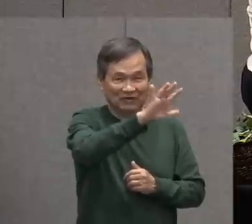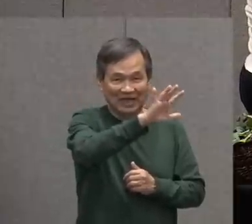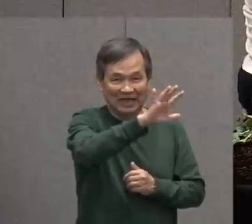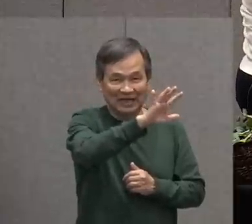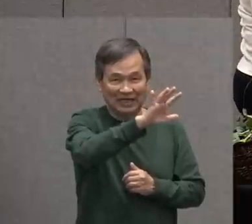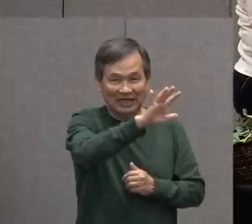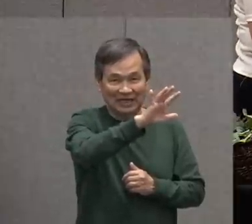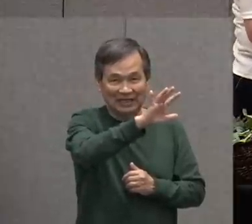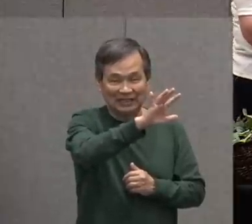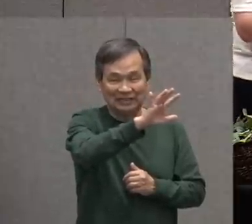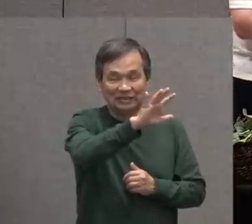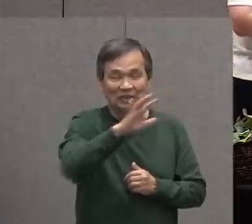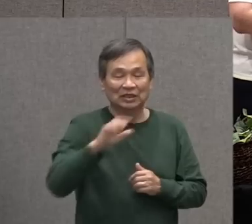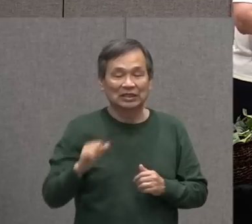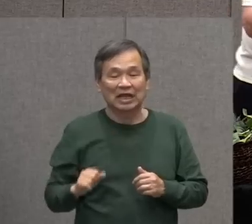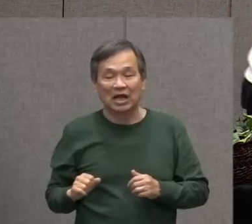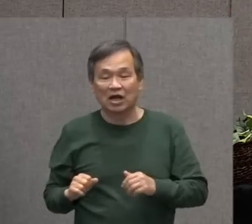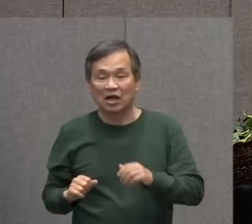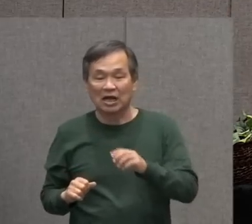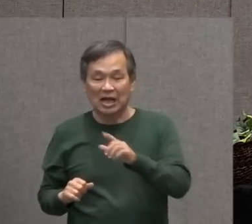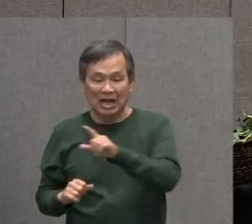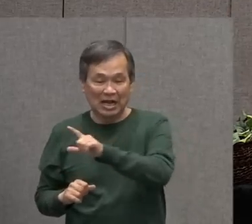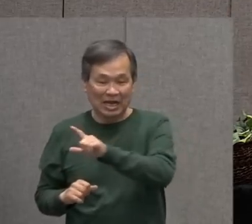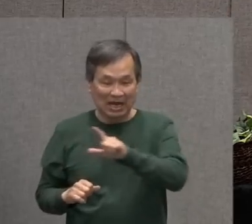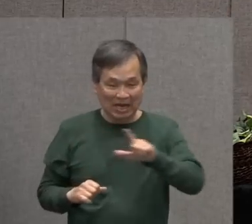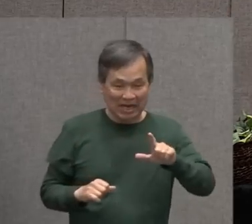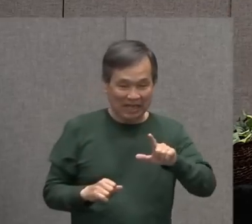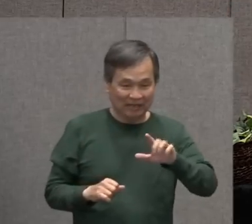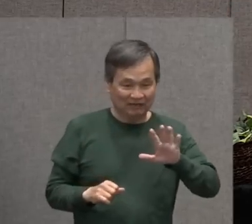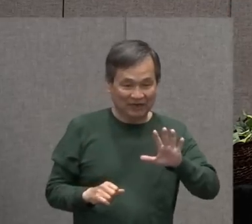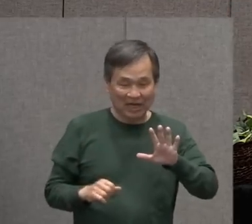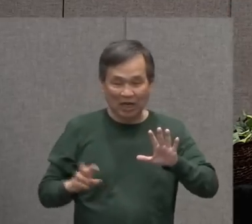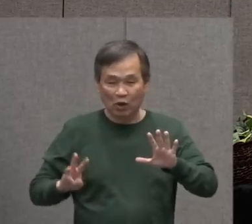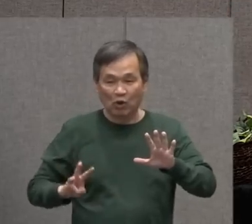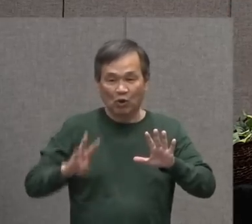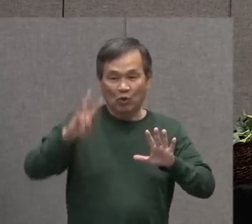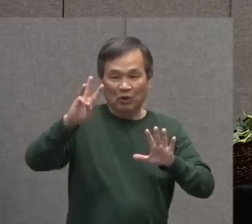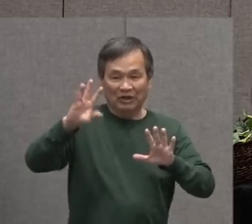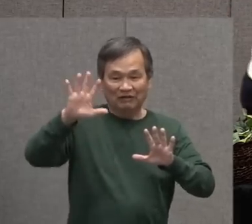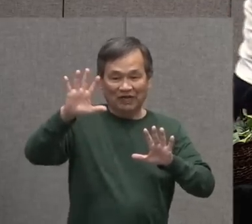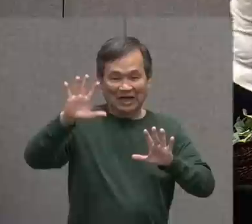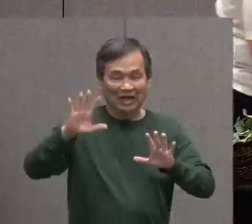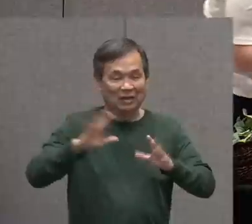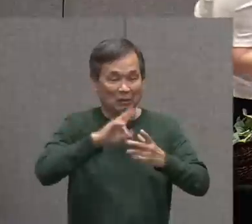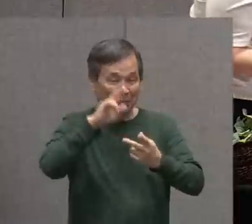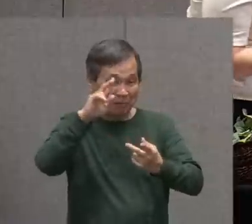1, 2, 3, 4, 5. A width of 5 and a length of 5. Yep. And I'm going to have another perfect square.